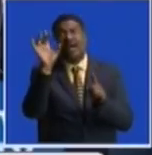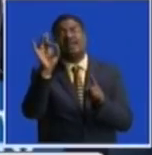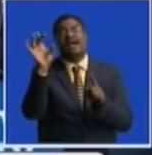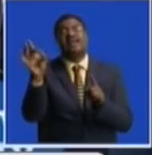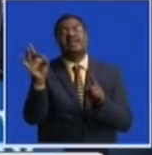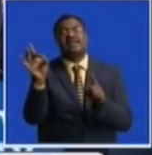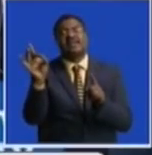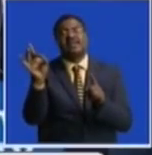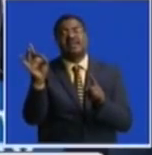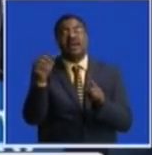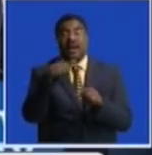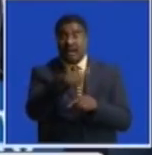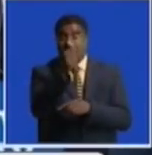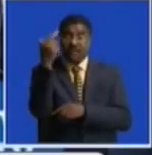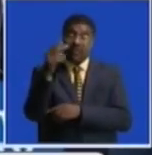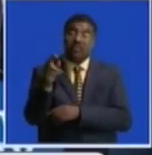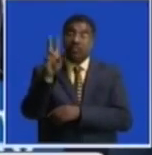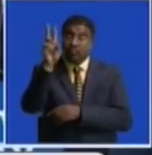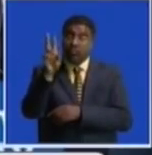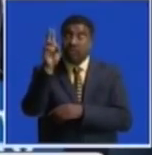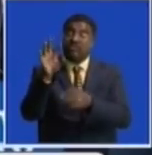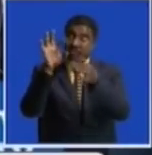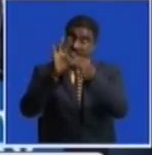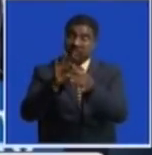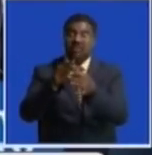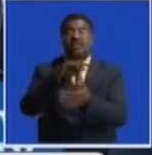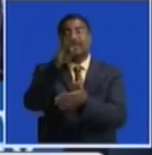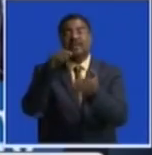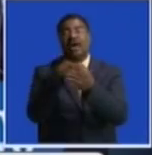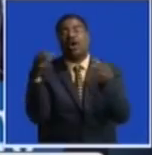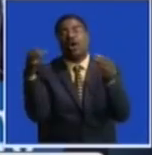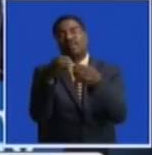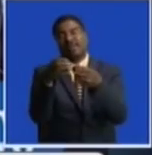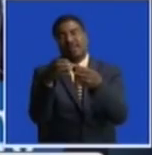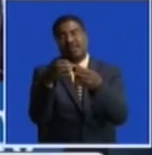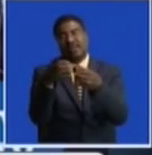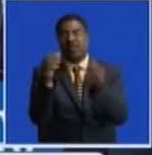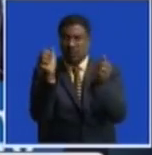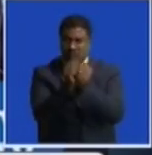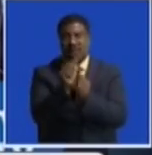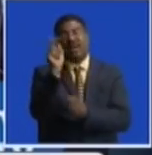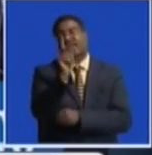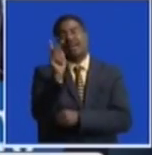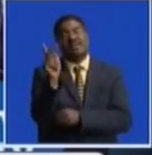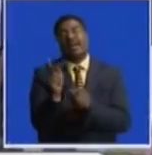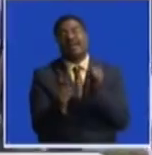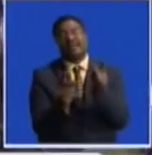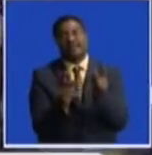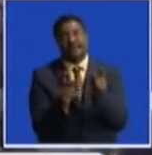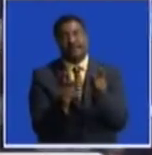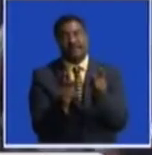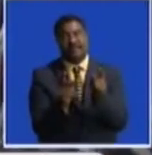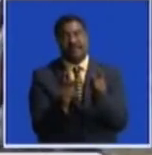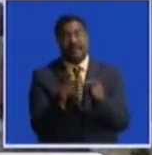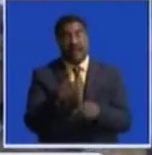1988. She was part of UNIP's inner circle, being a member of the Central Committee led by President Kenneth Kaunda. And